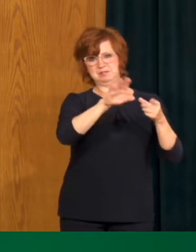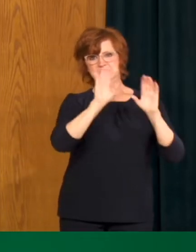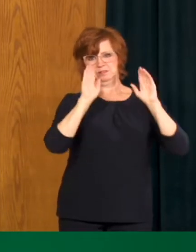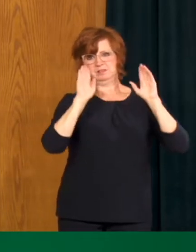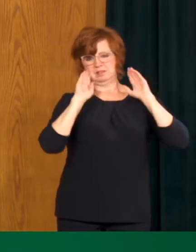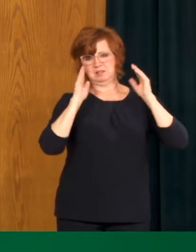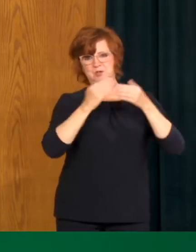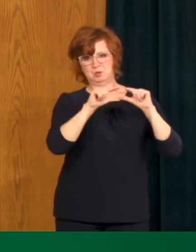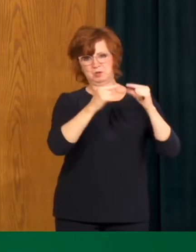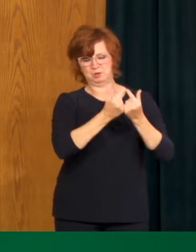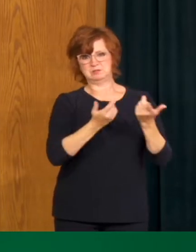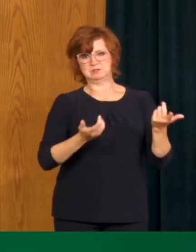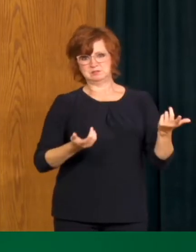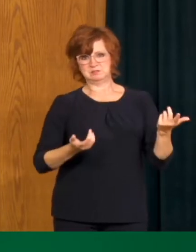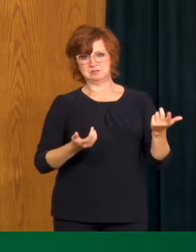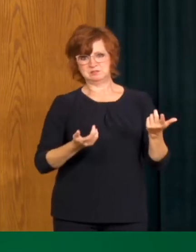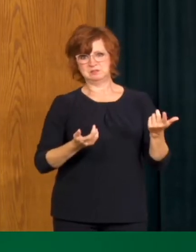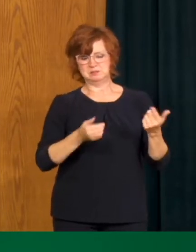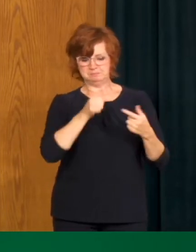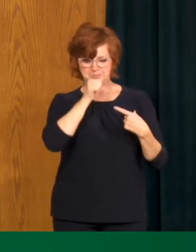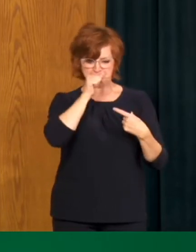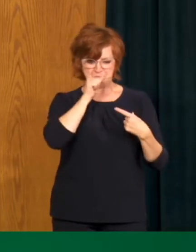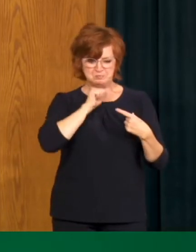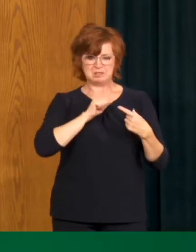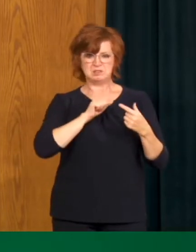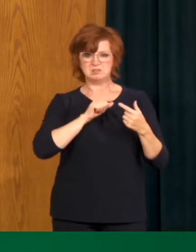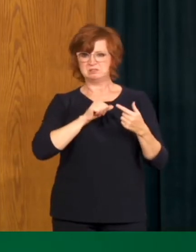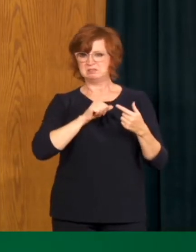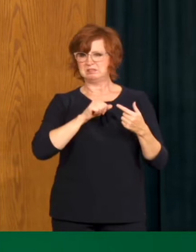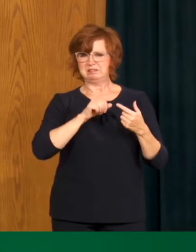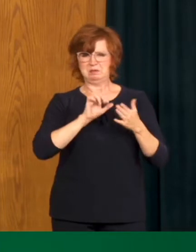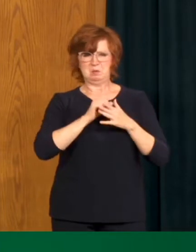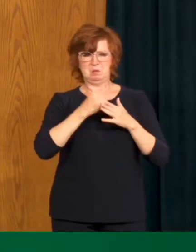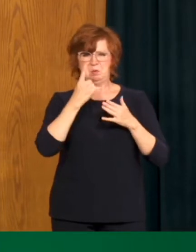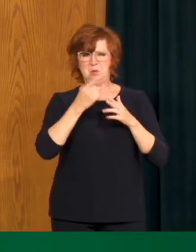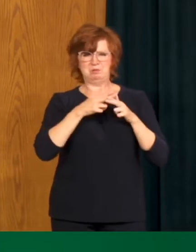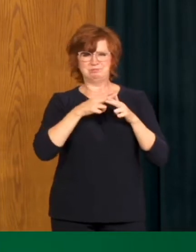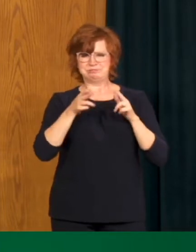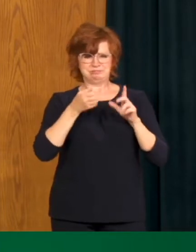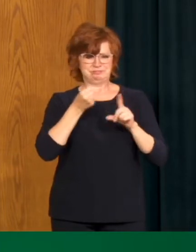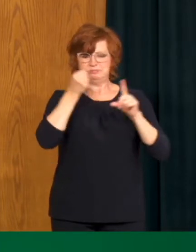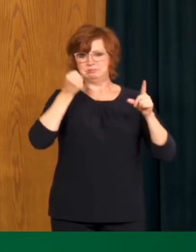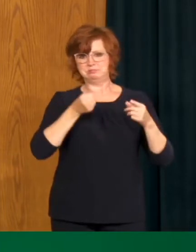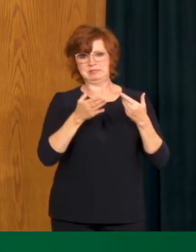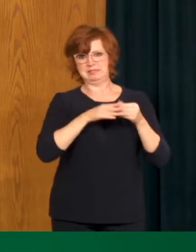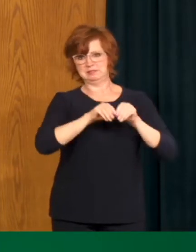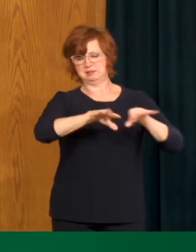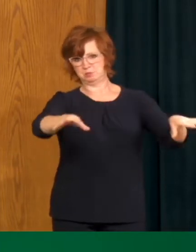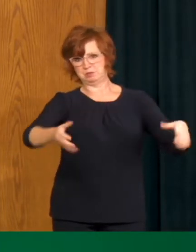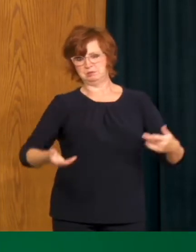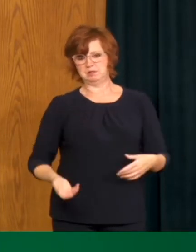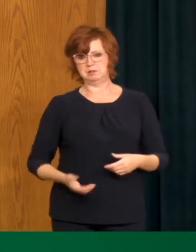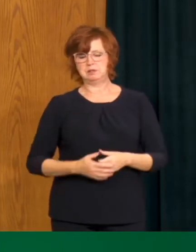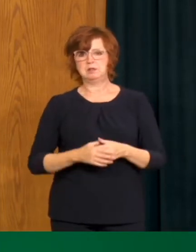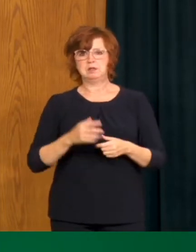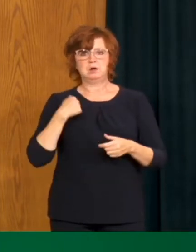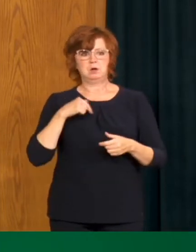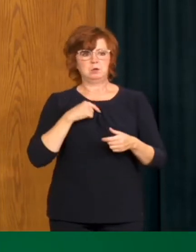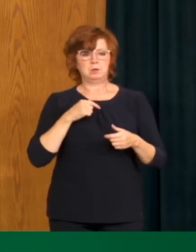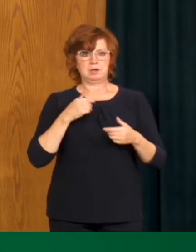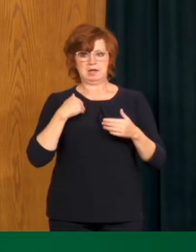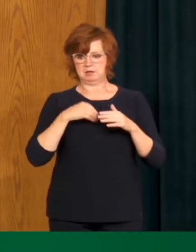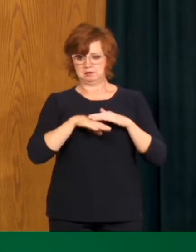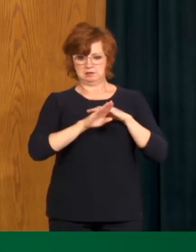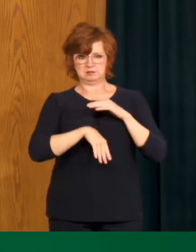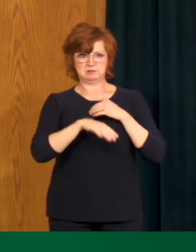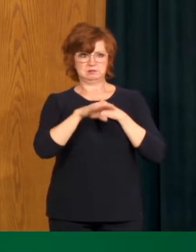allows us to identify cases early on, do aggressive contact tracing. So within 48 hours, we have 90% of contacts traced.